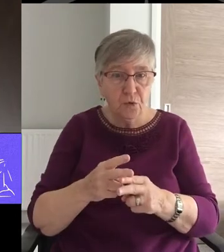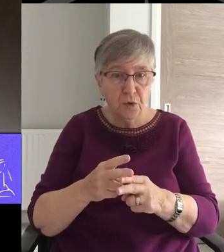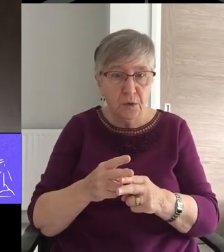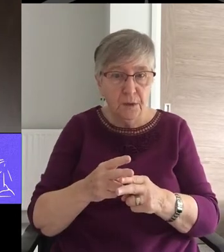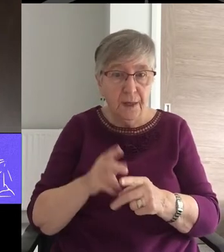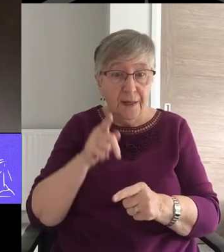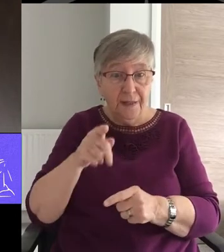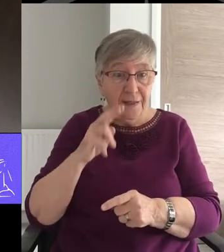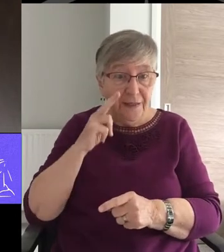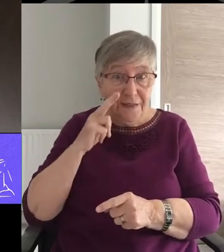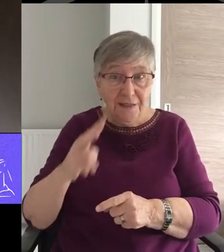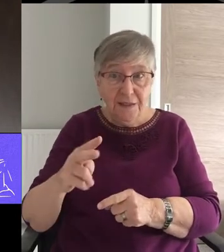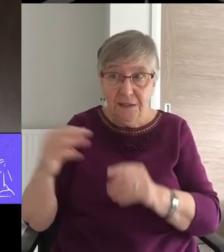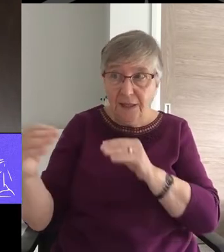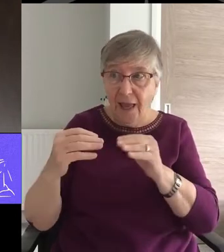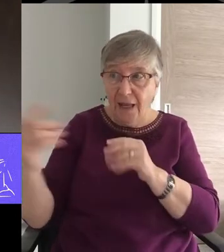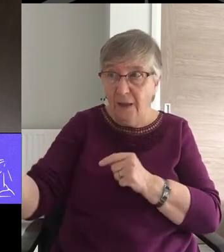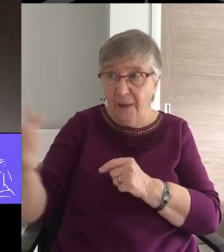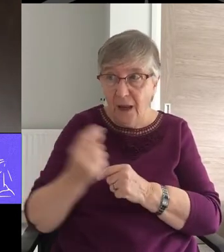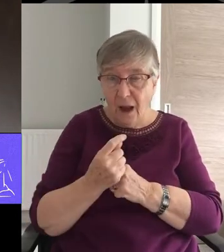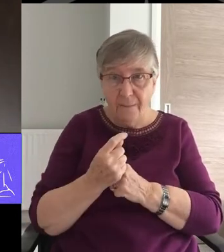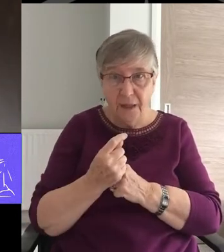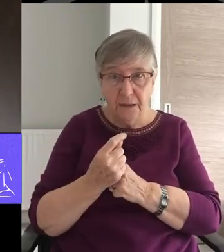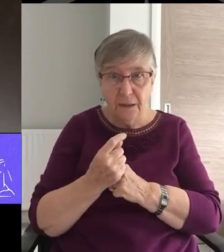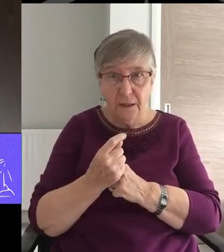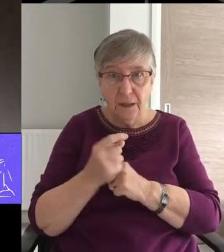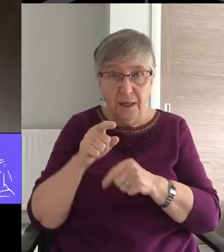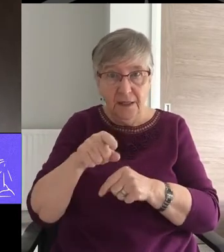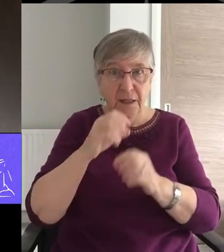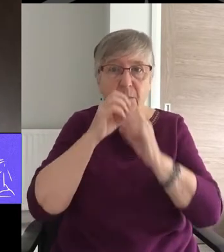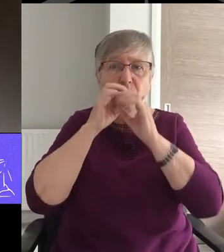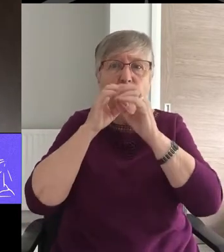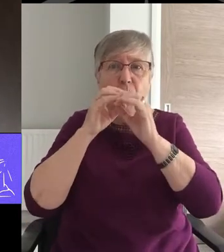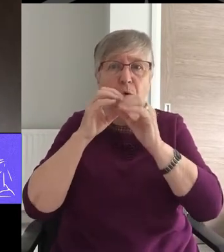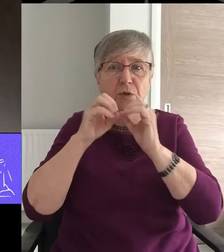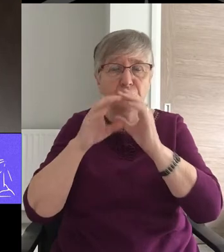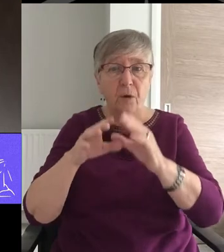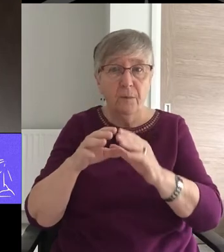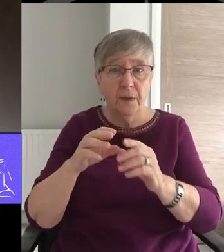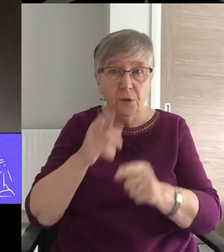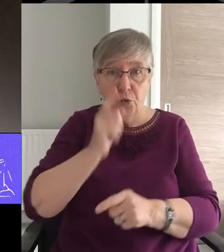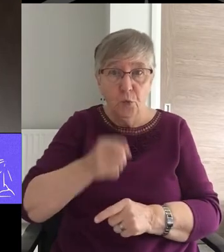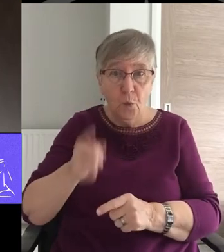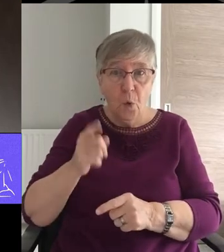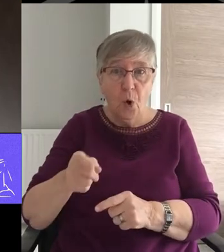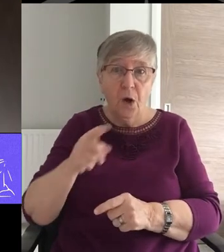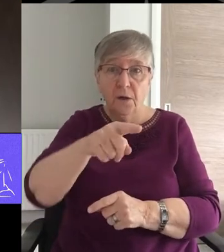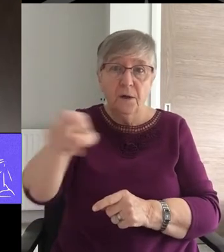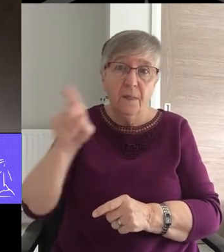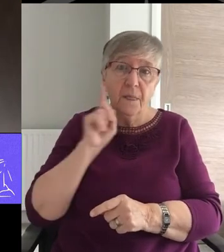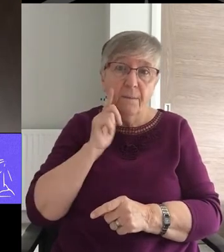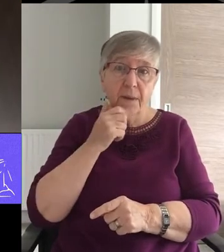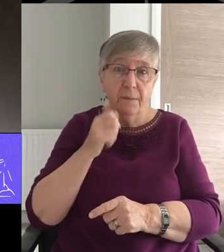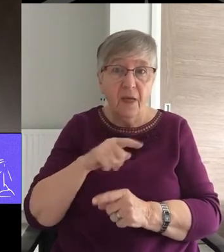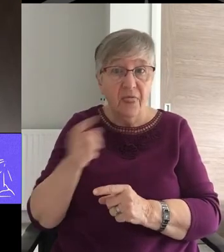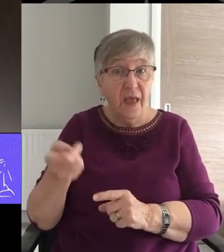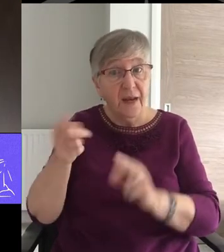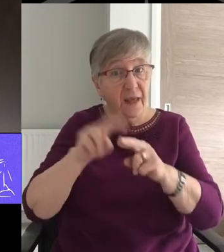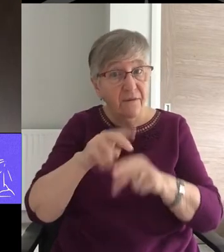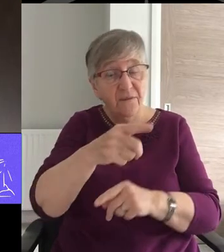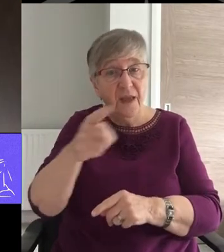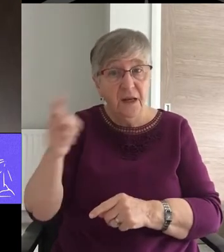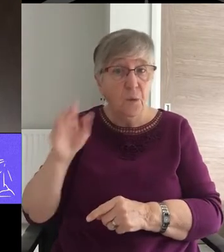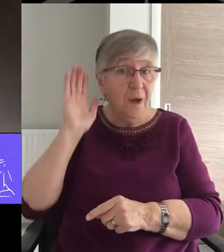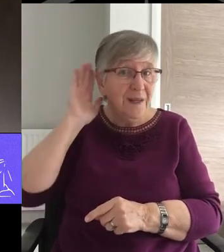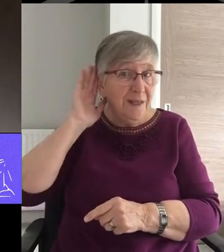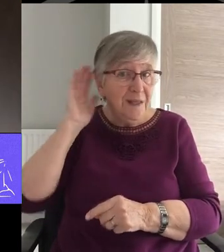and he sees the sword coming against the land and blows the trumpet to warn the people, then if anyone hears the